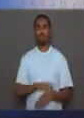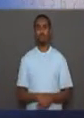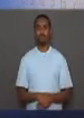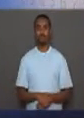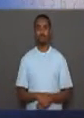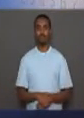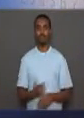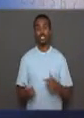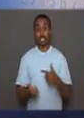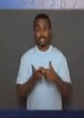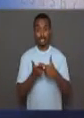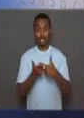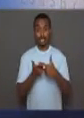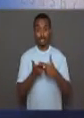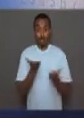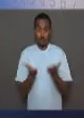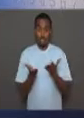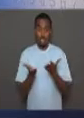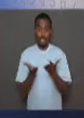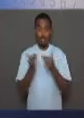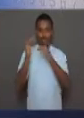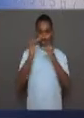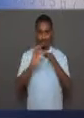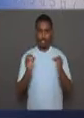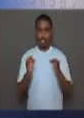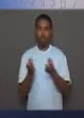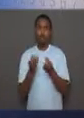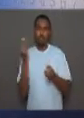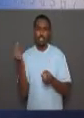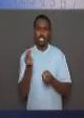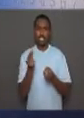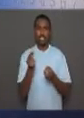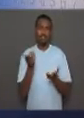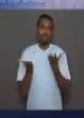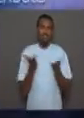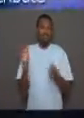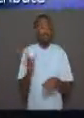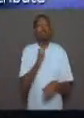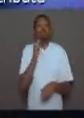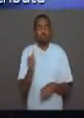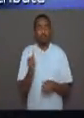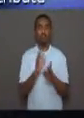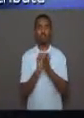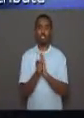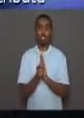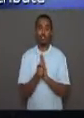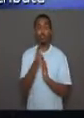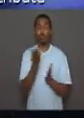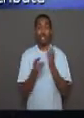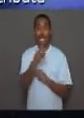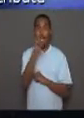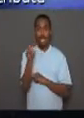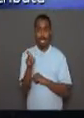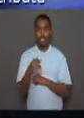The second conditional structure is used to express something unlikely. For instance, you may